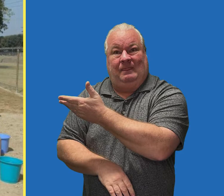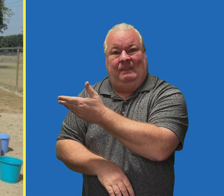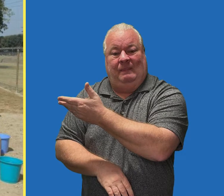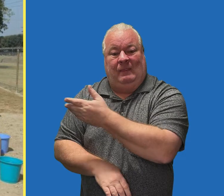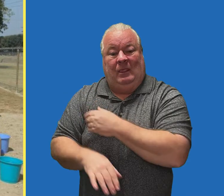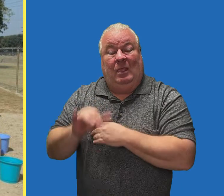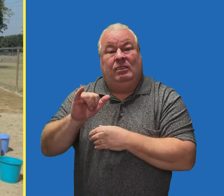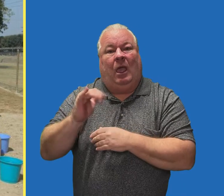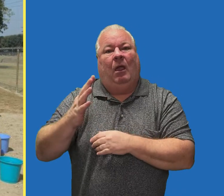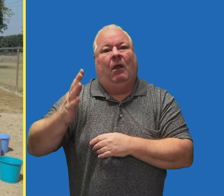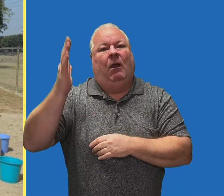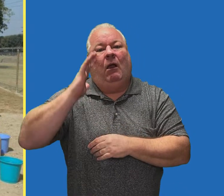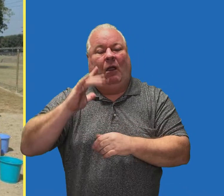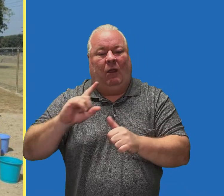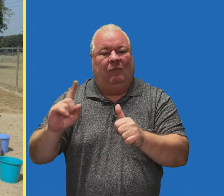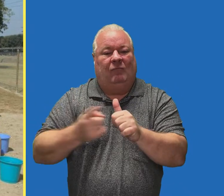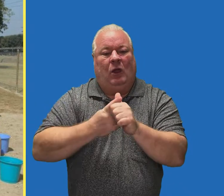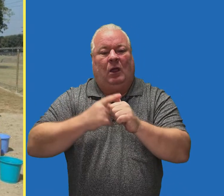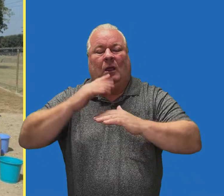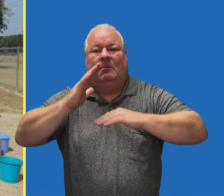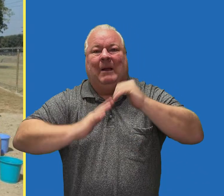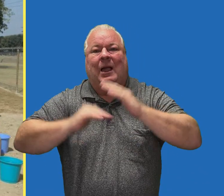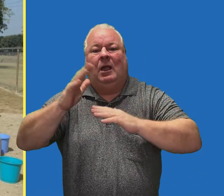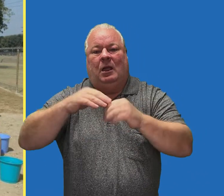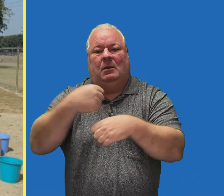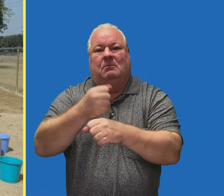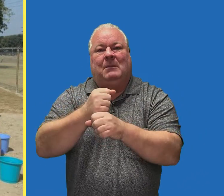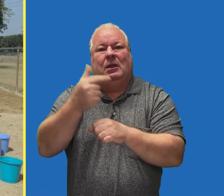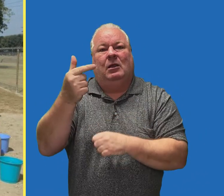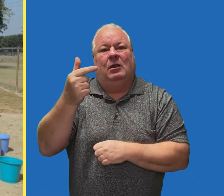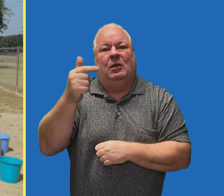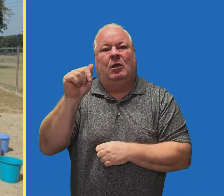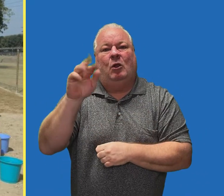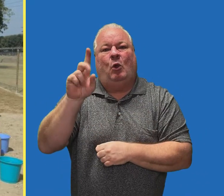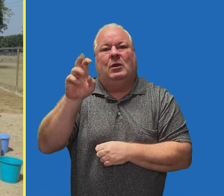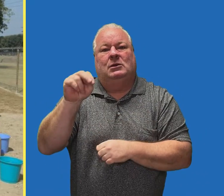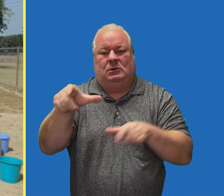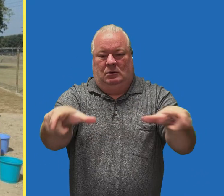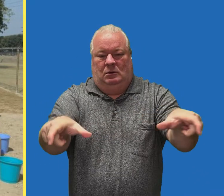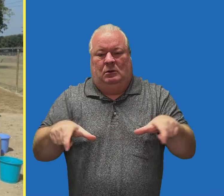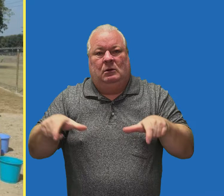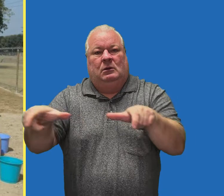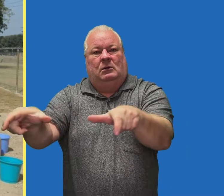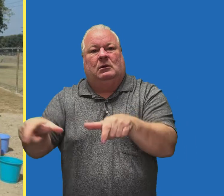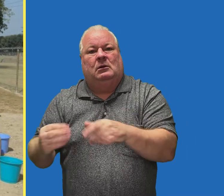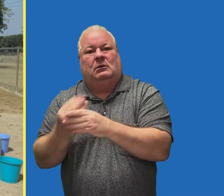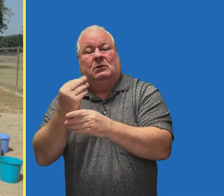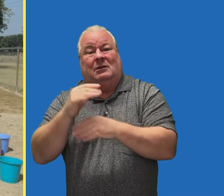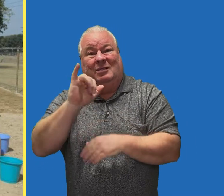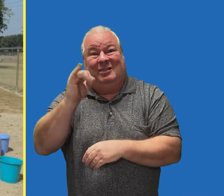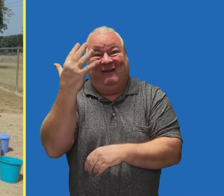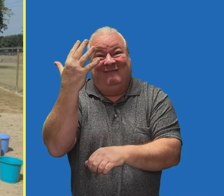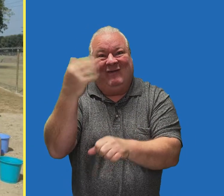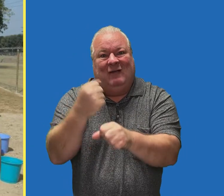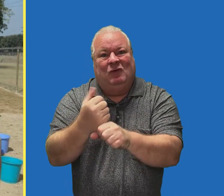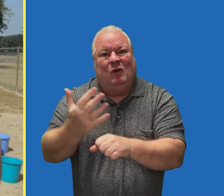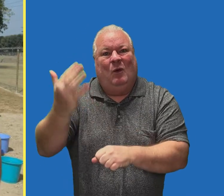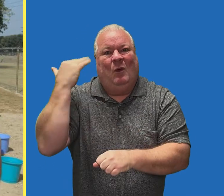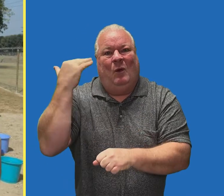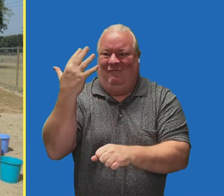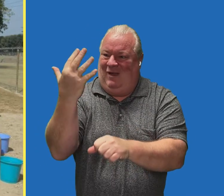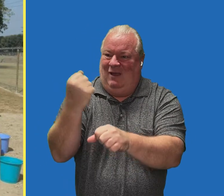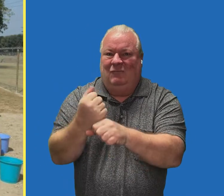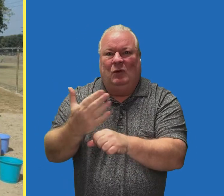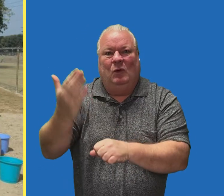seen what the garden used to look like. This was 5 years ago, and this was our